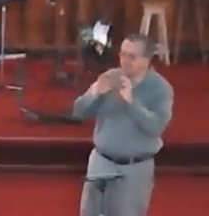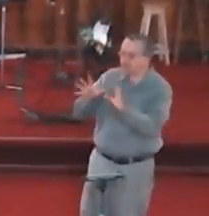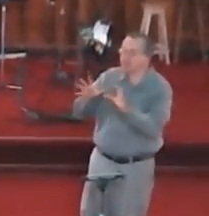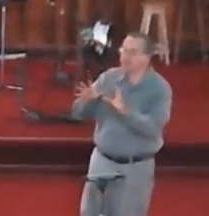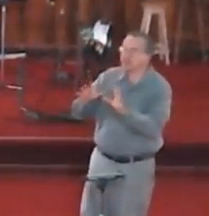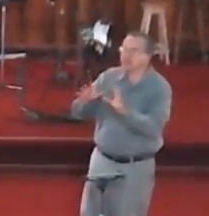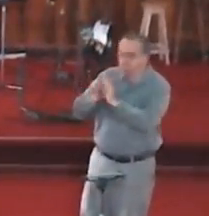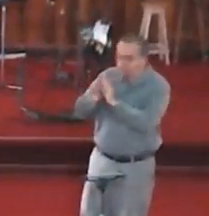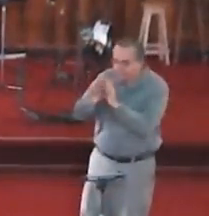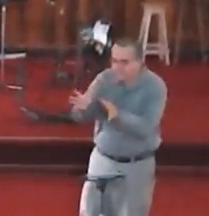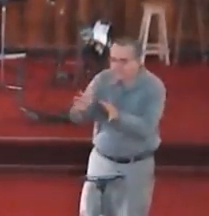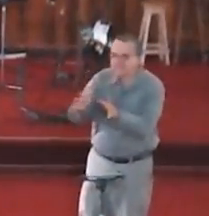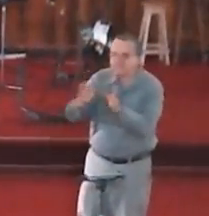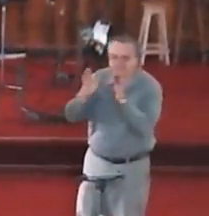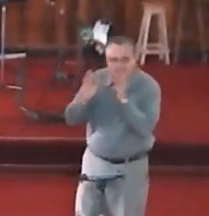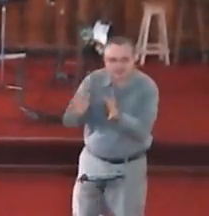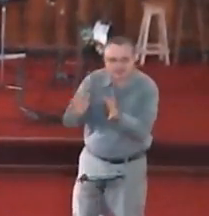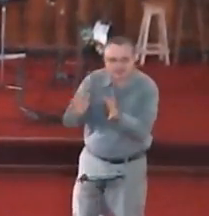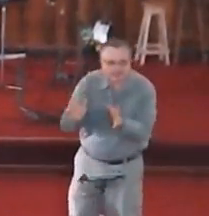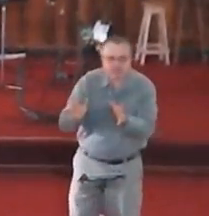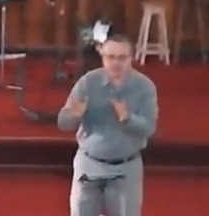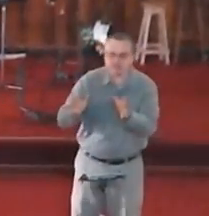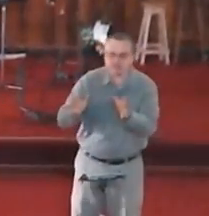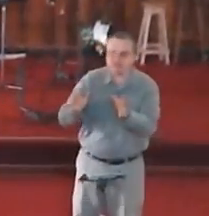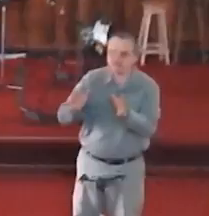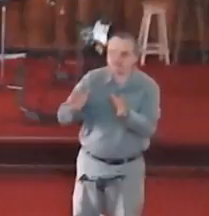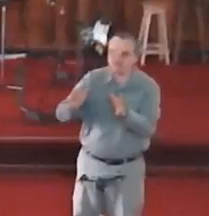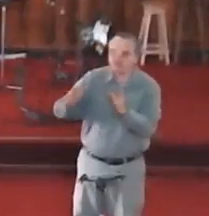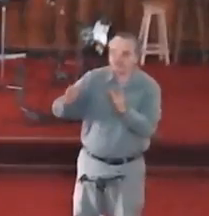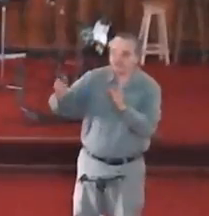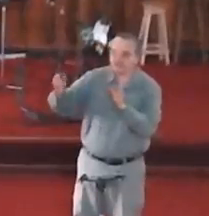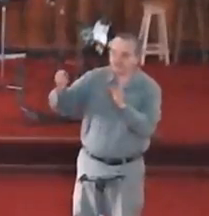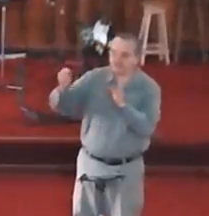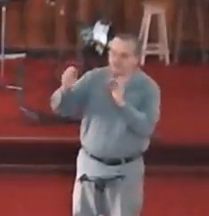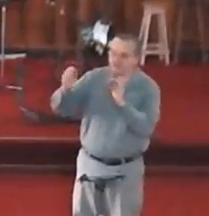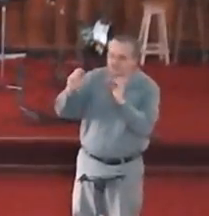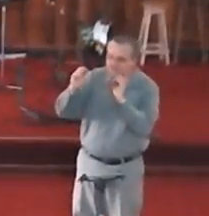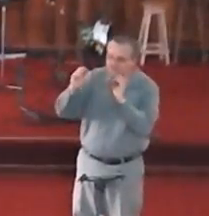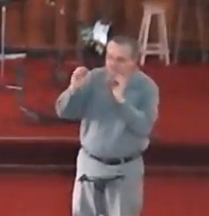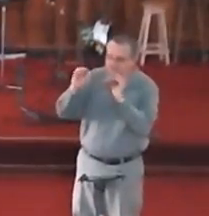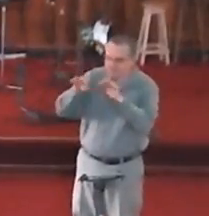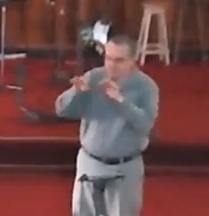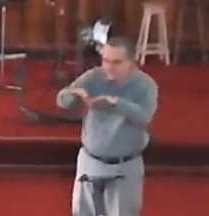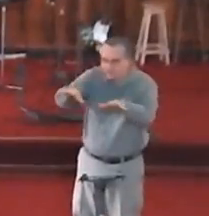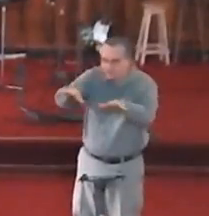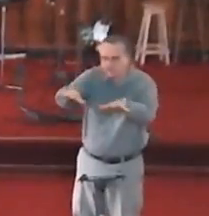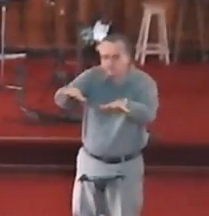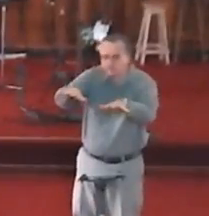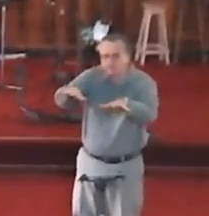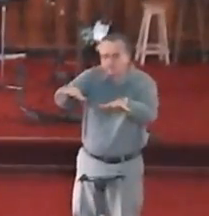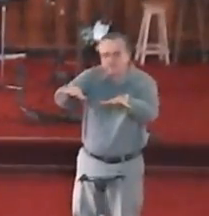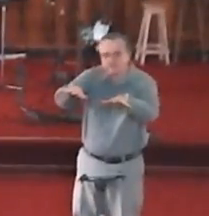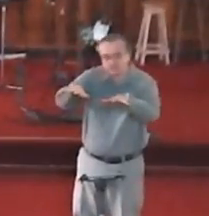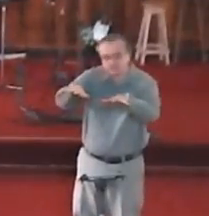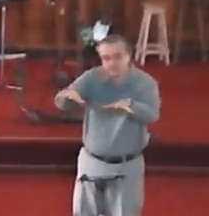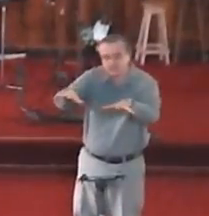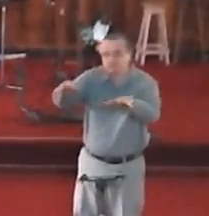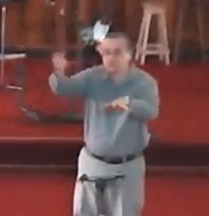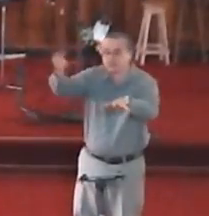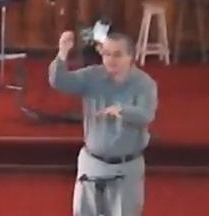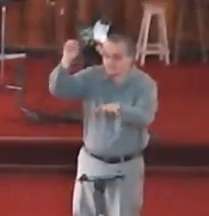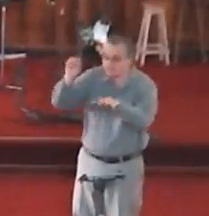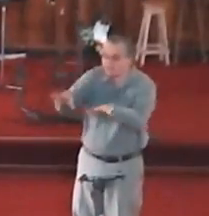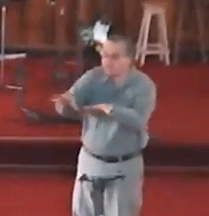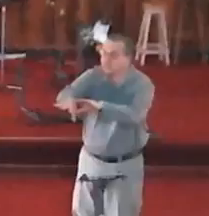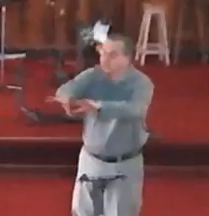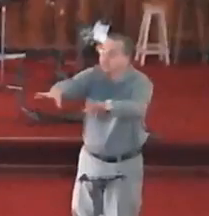les dijo, esperen aquí hasta que venga el Espíritu Santo, él les dijo a los apóstoles que se esperaran